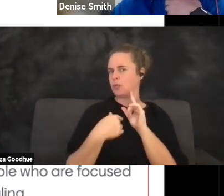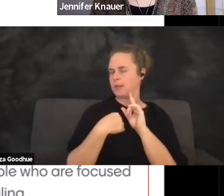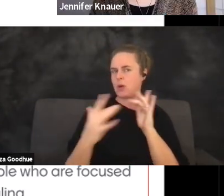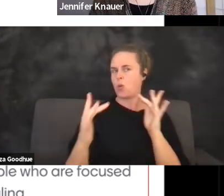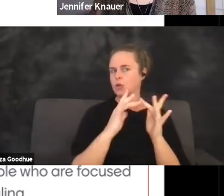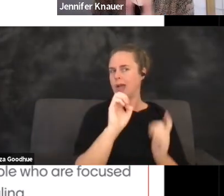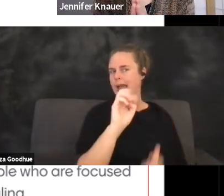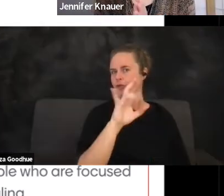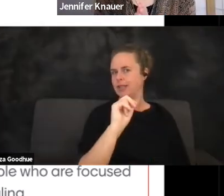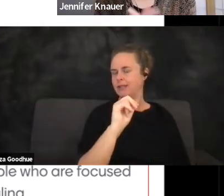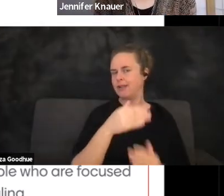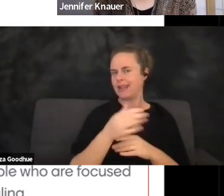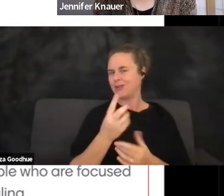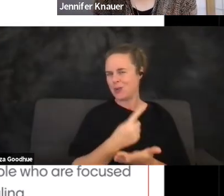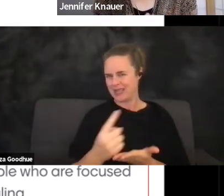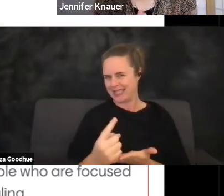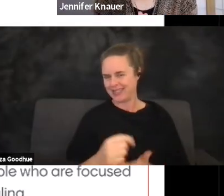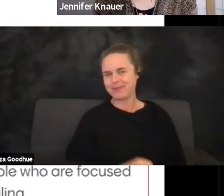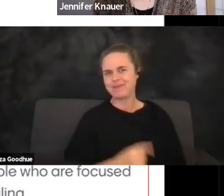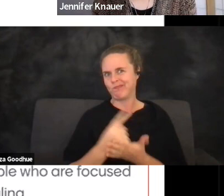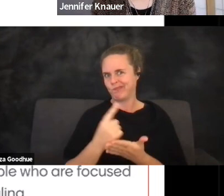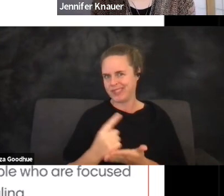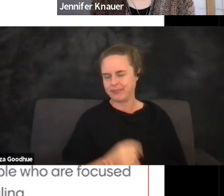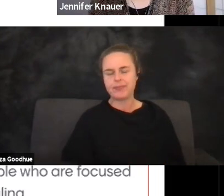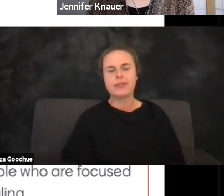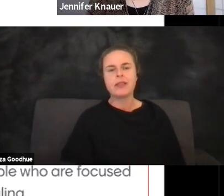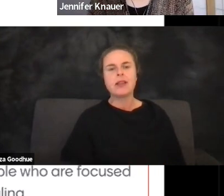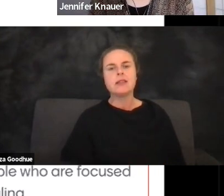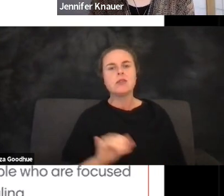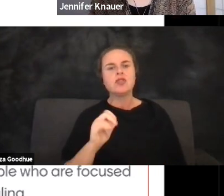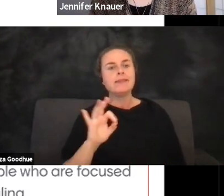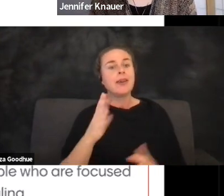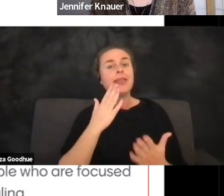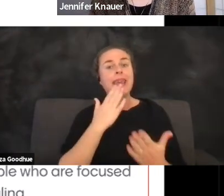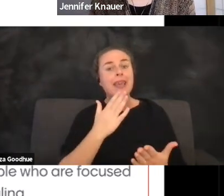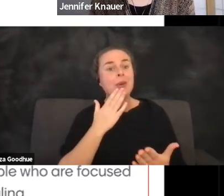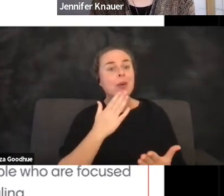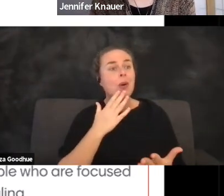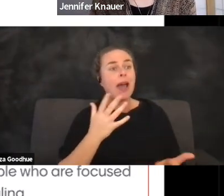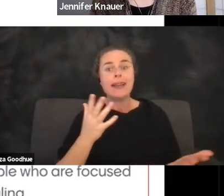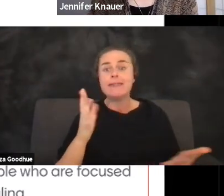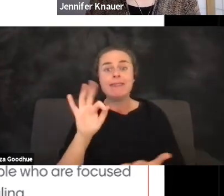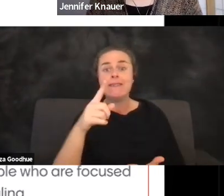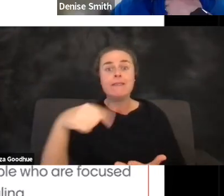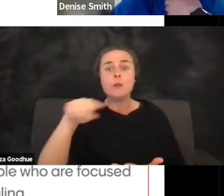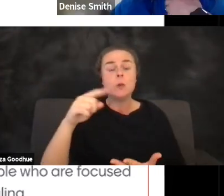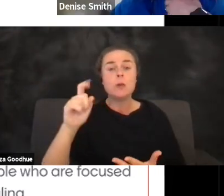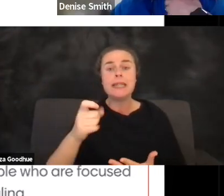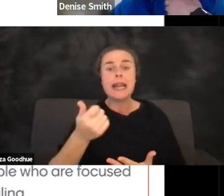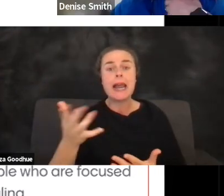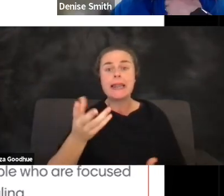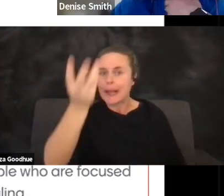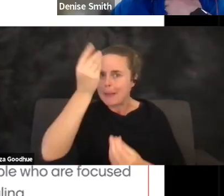Sounds good. Okay, all, thank you very much. I will hang around for a bit, and if you need anything, you can let me know via the chat. Jen, thank you